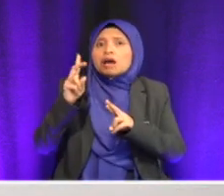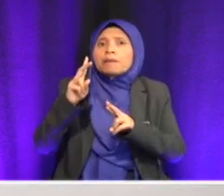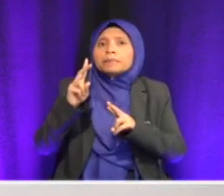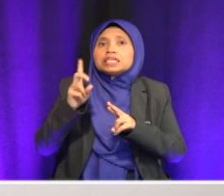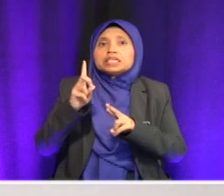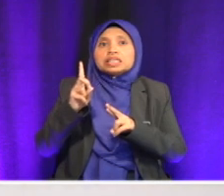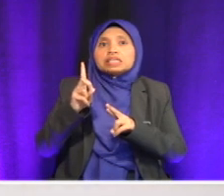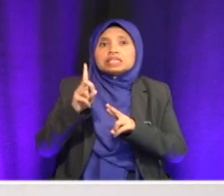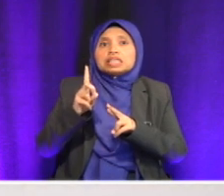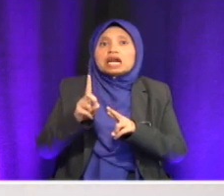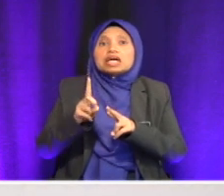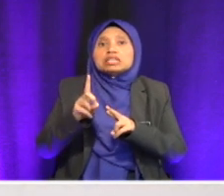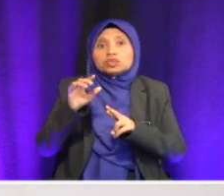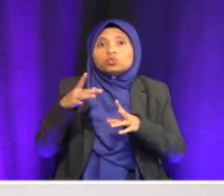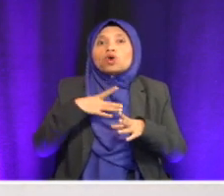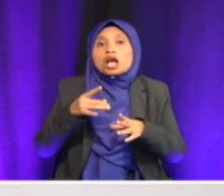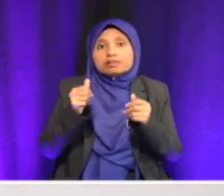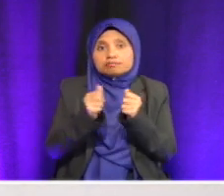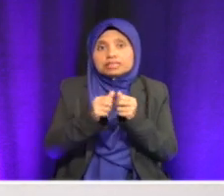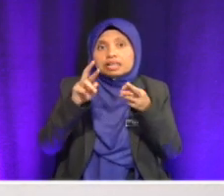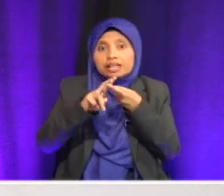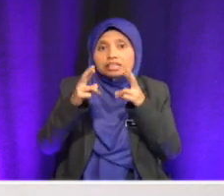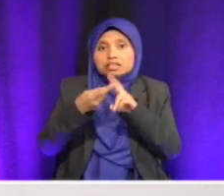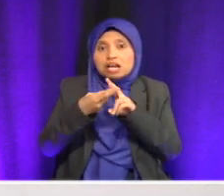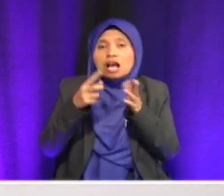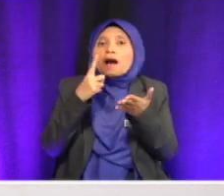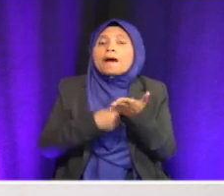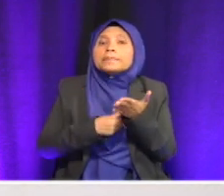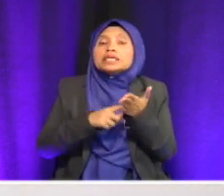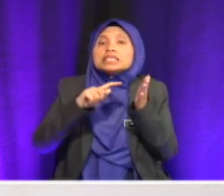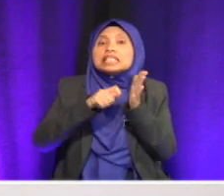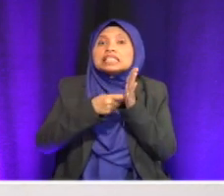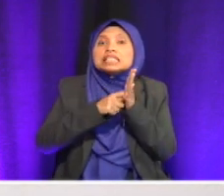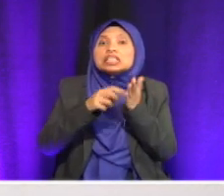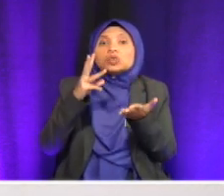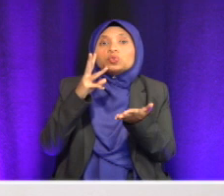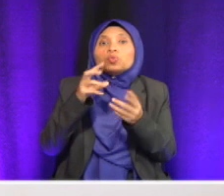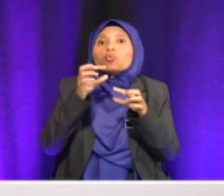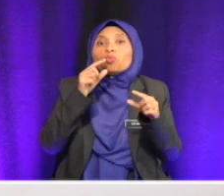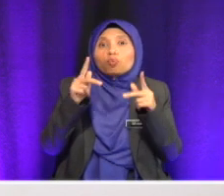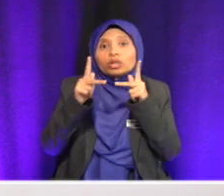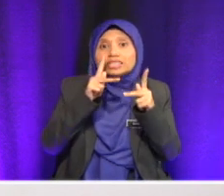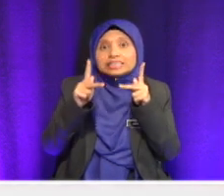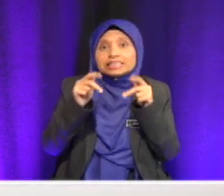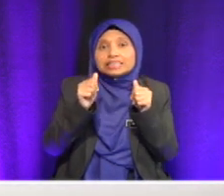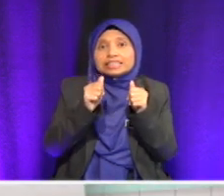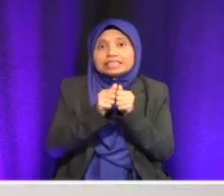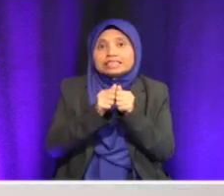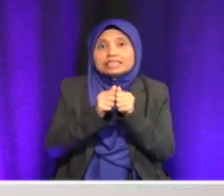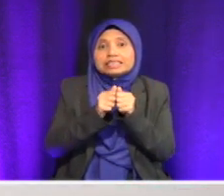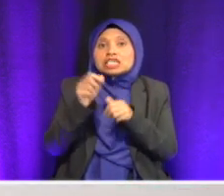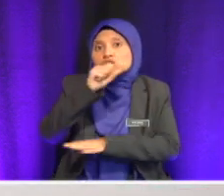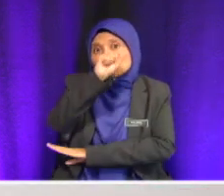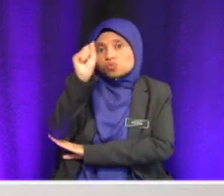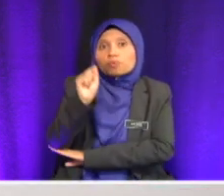about species when building a relationship? Where is the keyword from the question? Doesn't care about species? Okay,